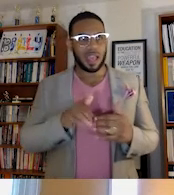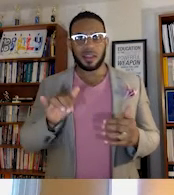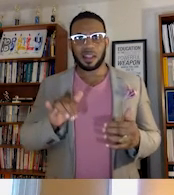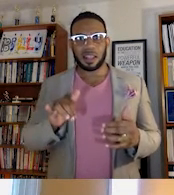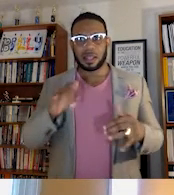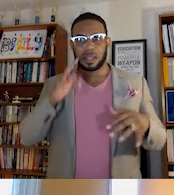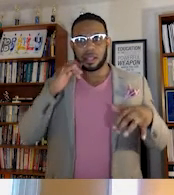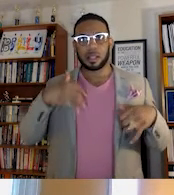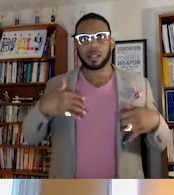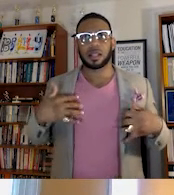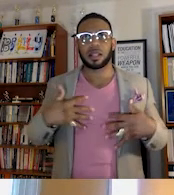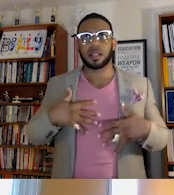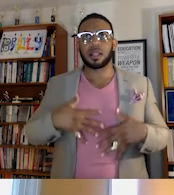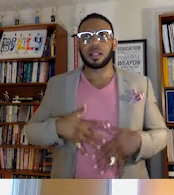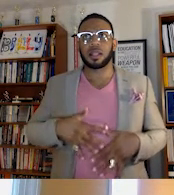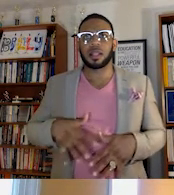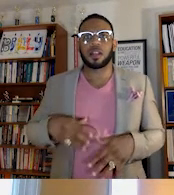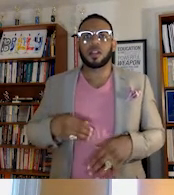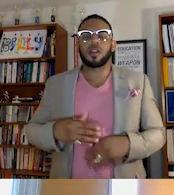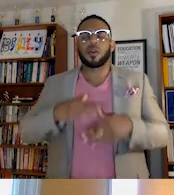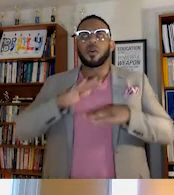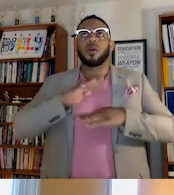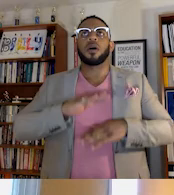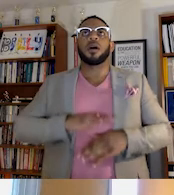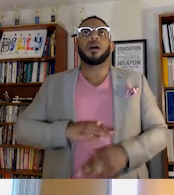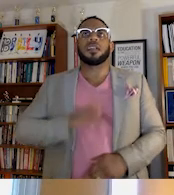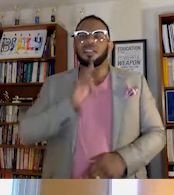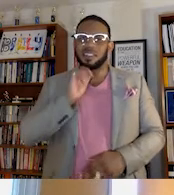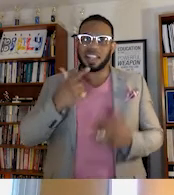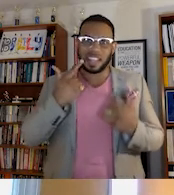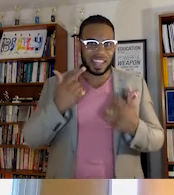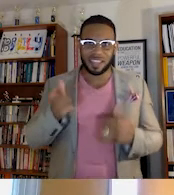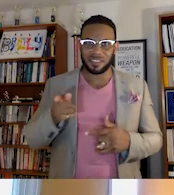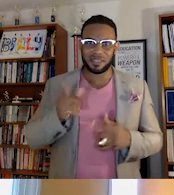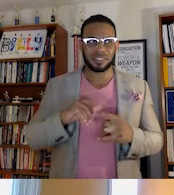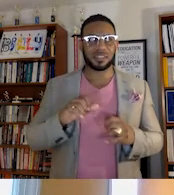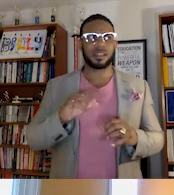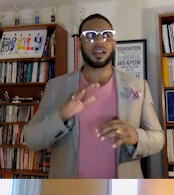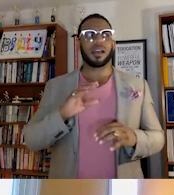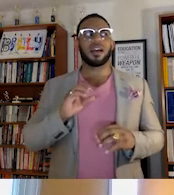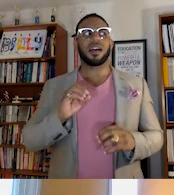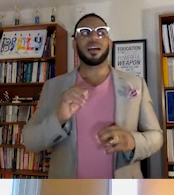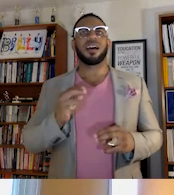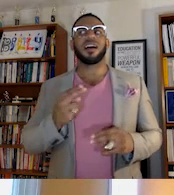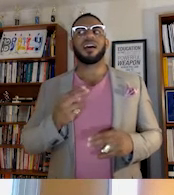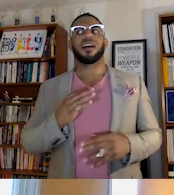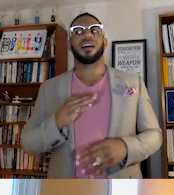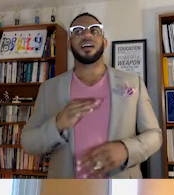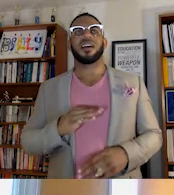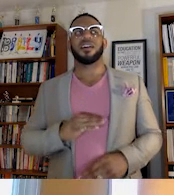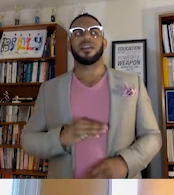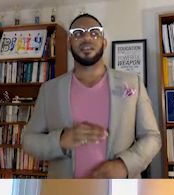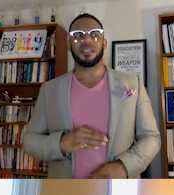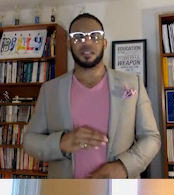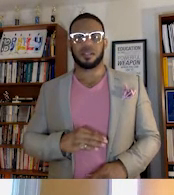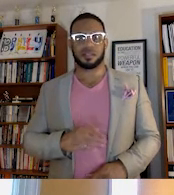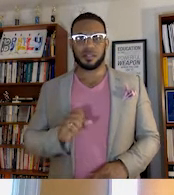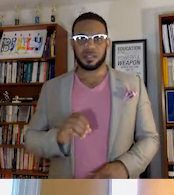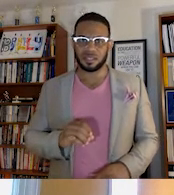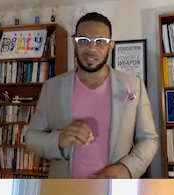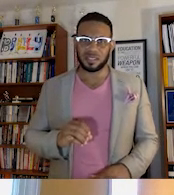like a wave of relief. She wasn't laughing, but she was like, oh,